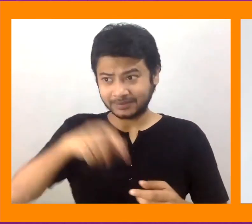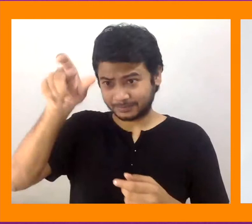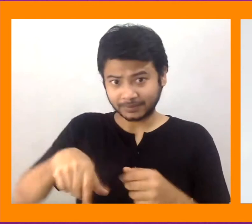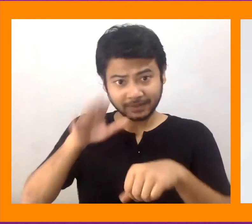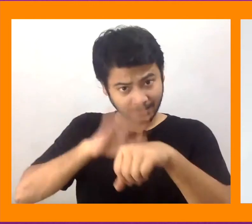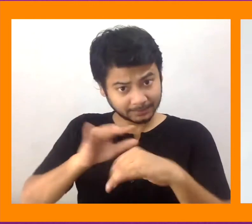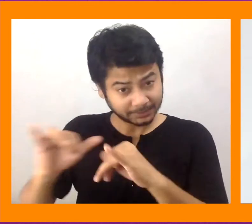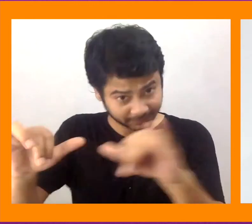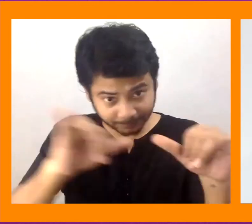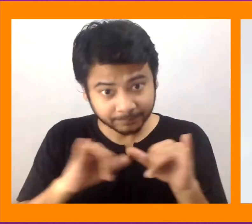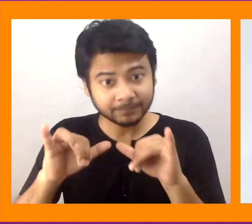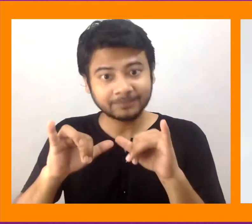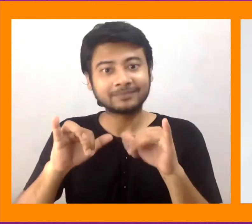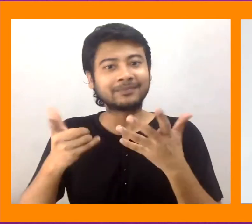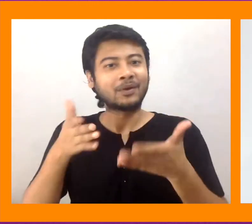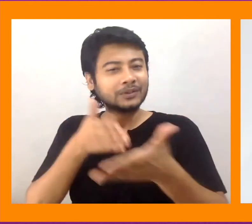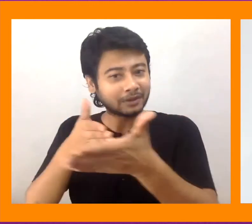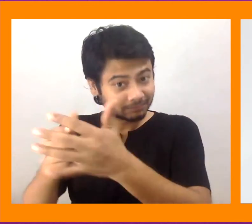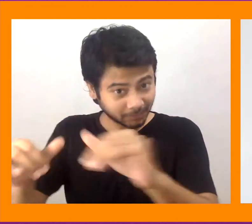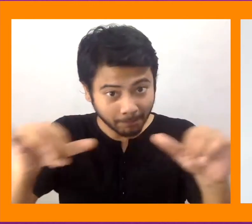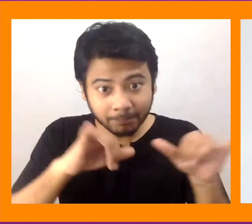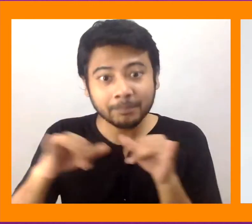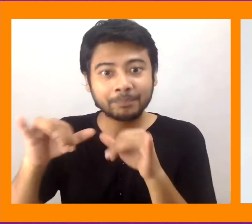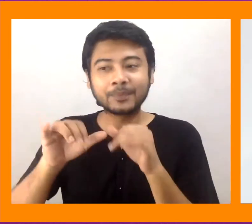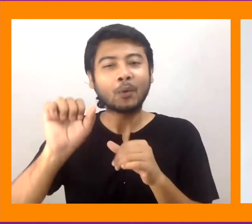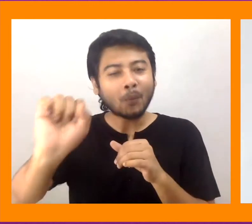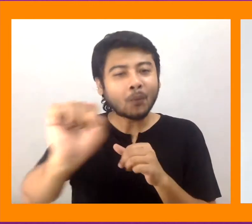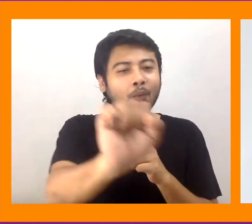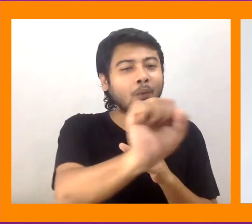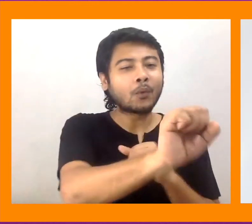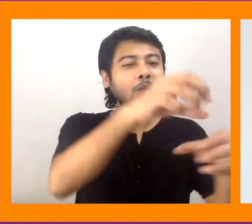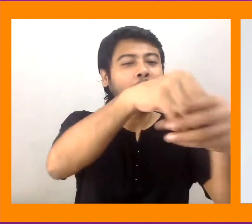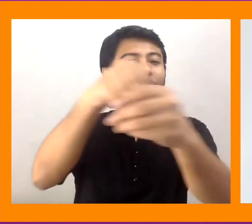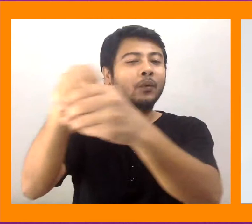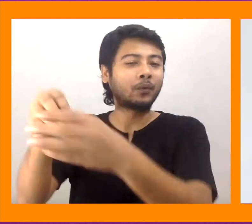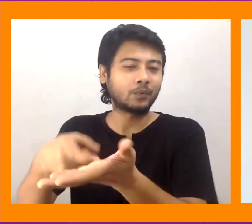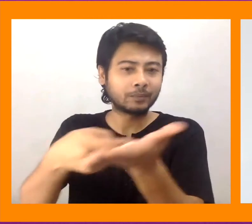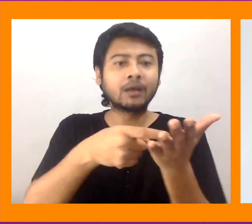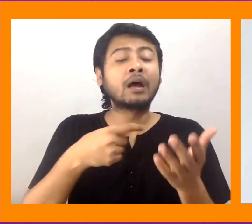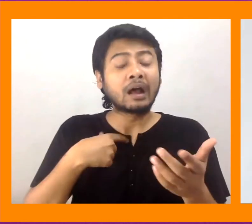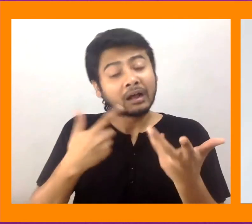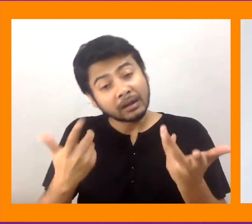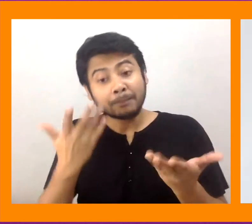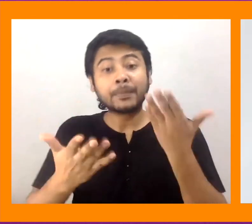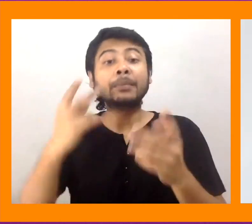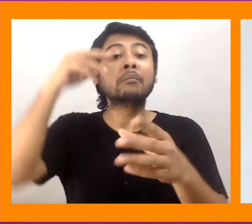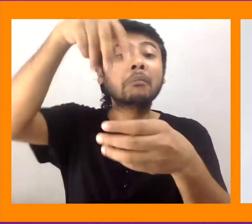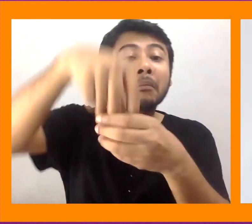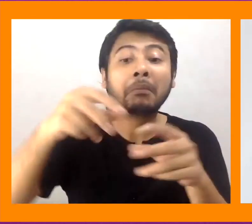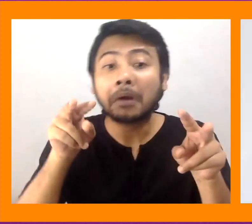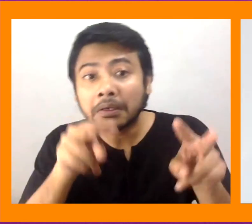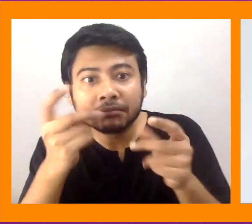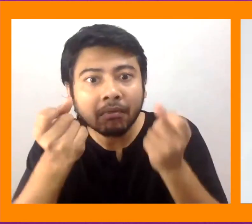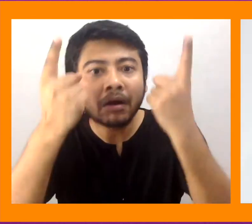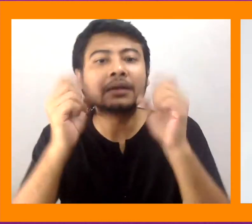experiences aren't the same and how we perceive them can be subjective, we might not always understand why they are different from others